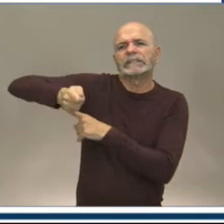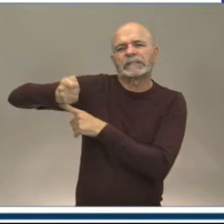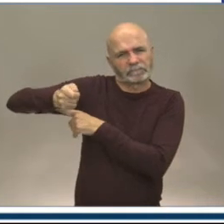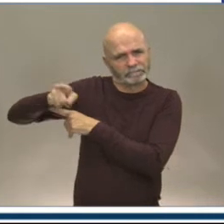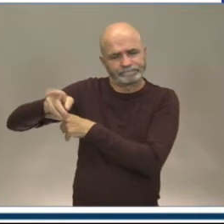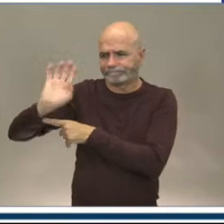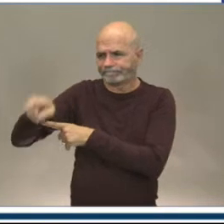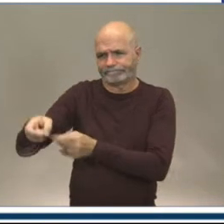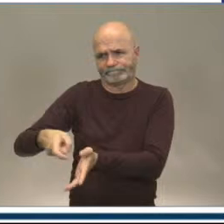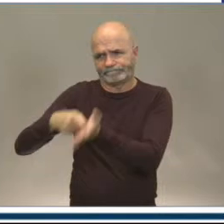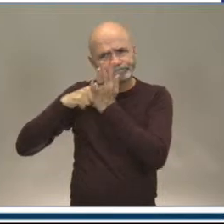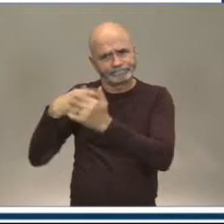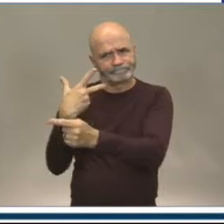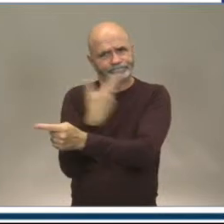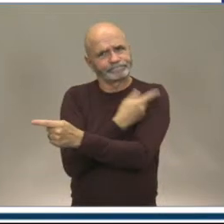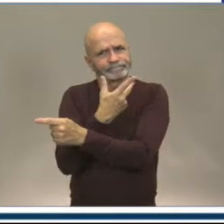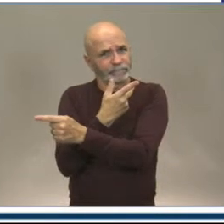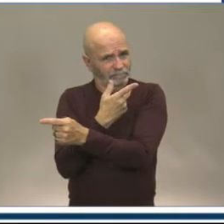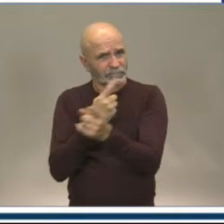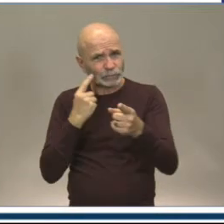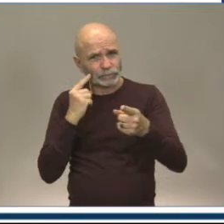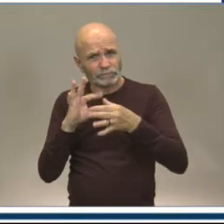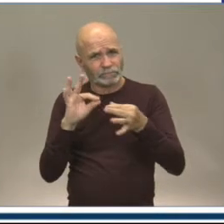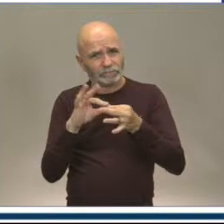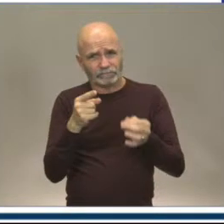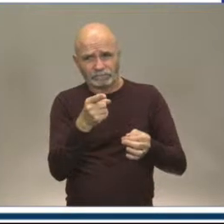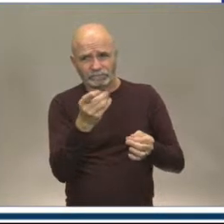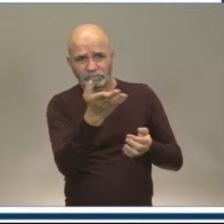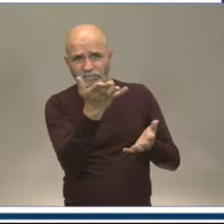vaccine. I'm wondering for both of you, if both